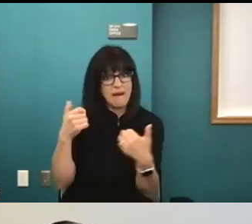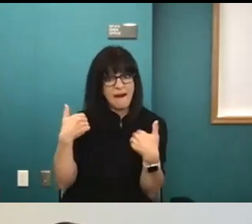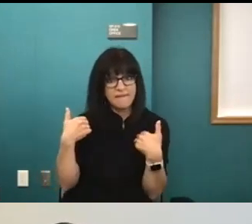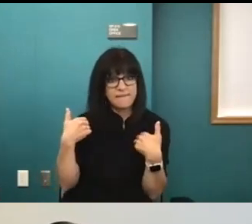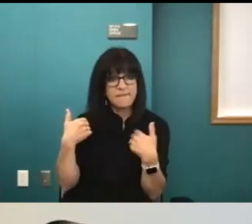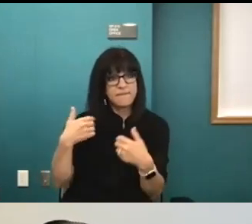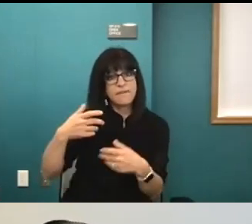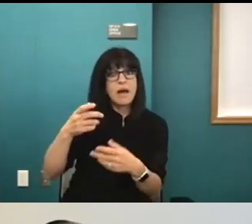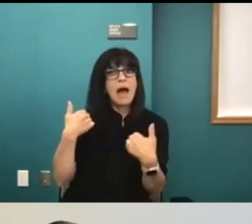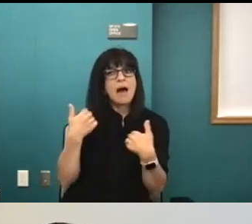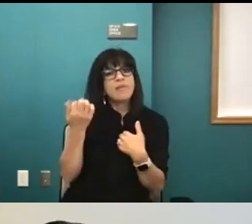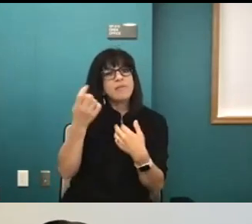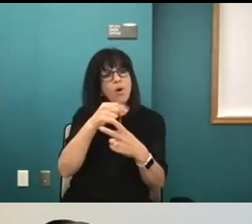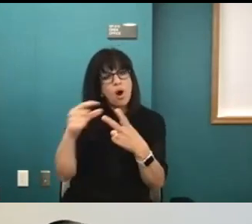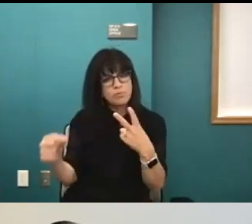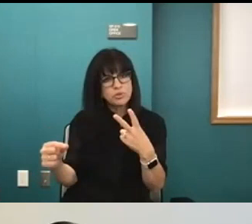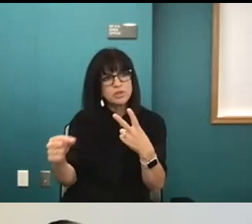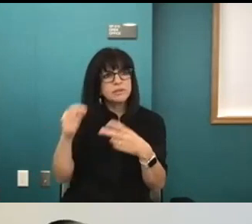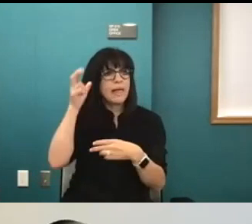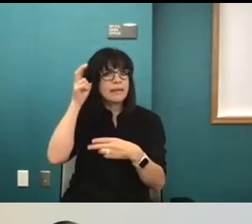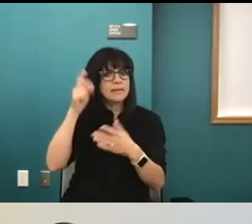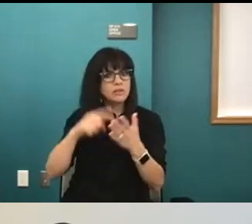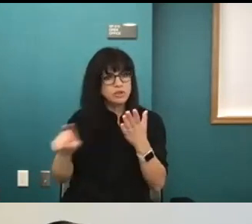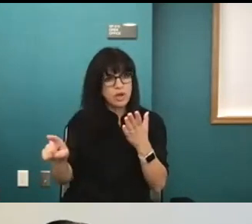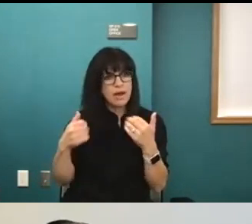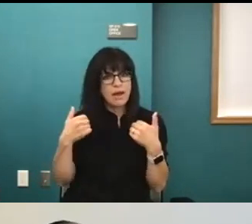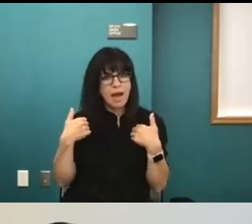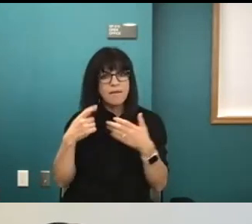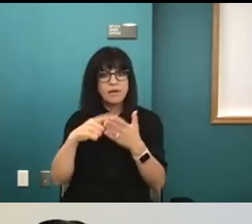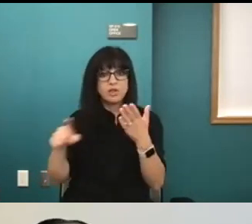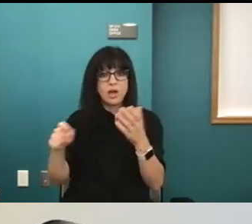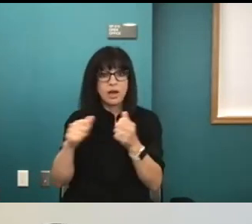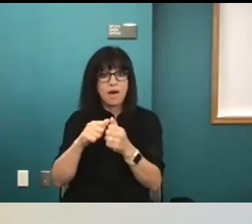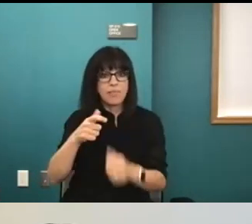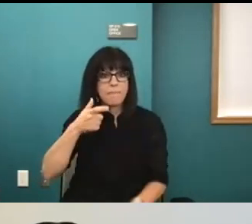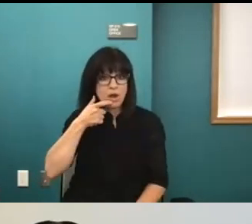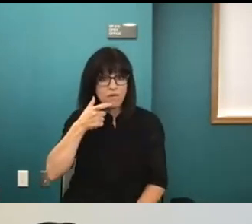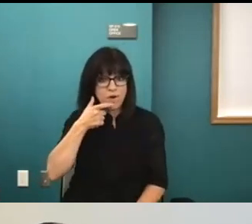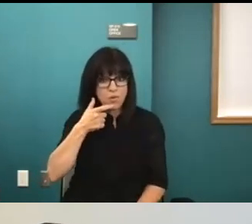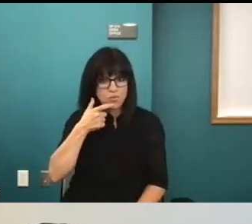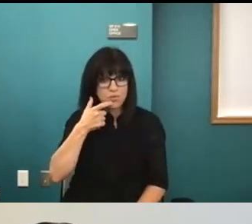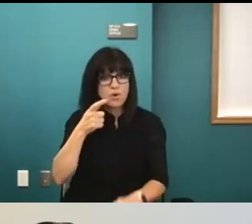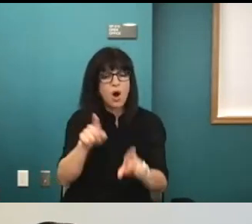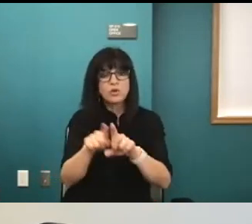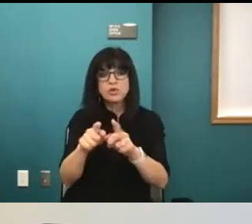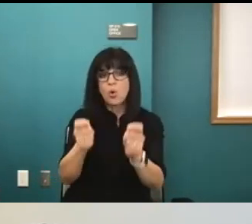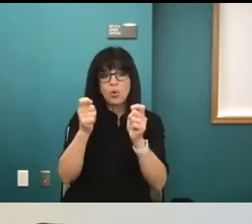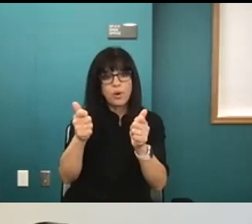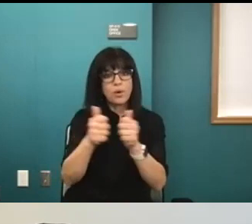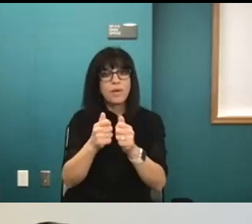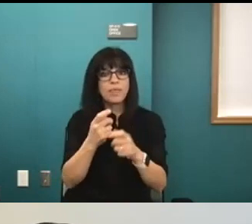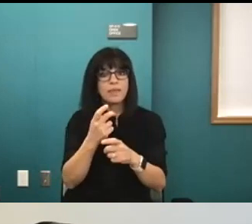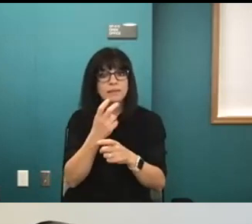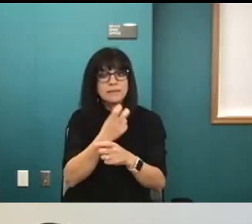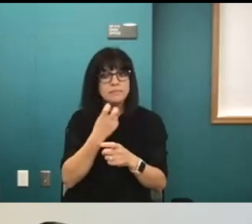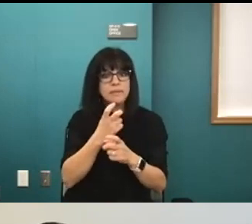there's a couple options that you can do listening checks. There's an actual check of the microphone, and there's also a really quick check with a speech processor device that we